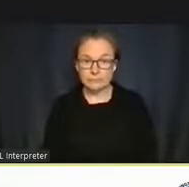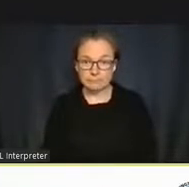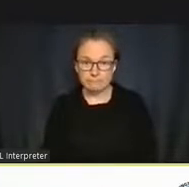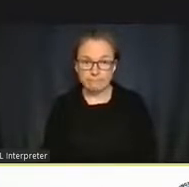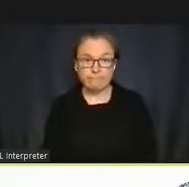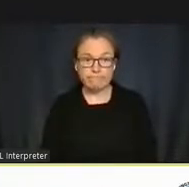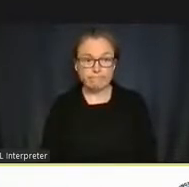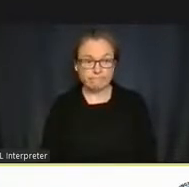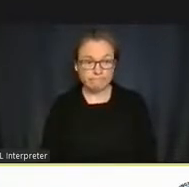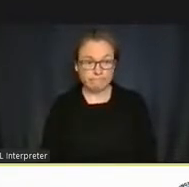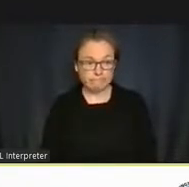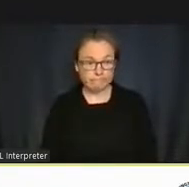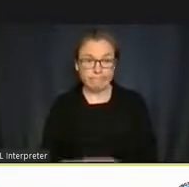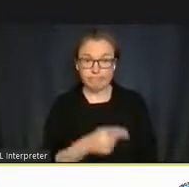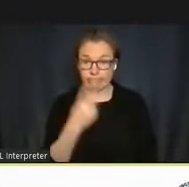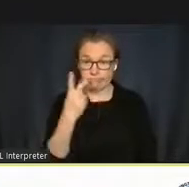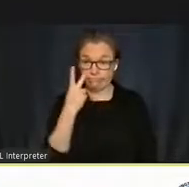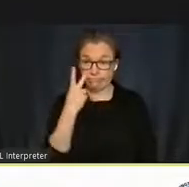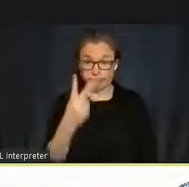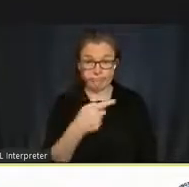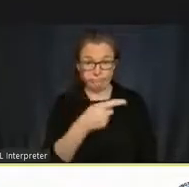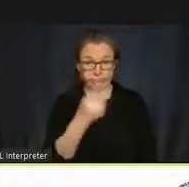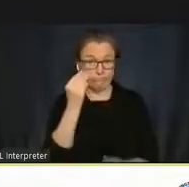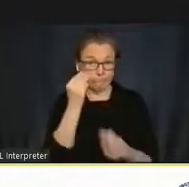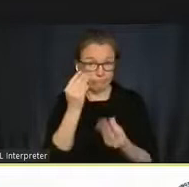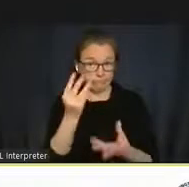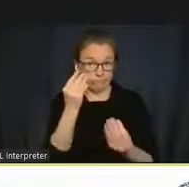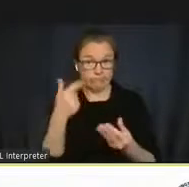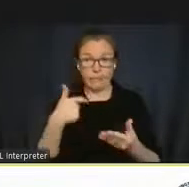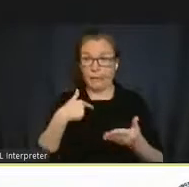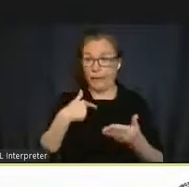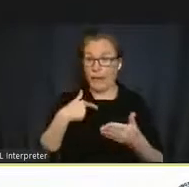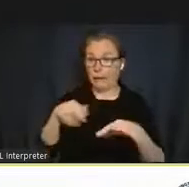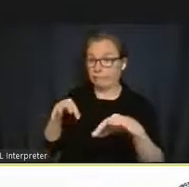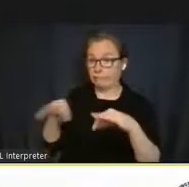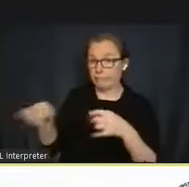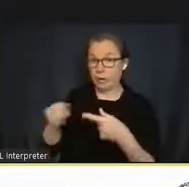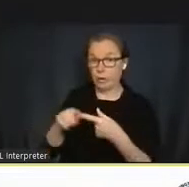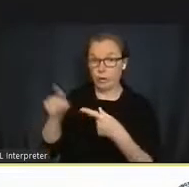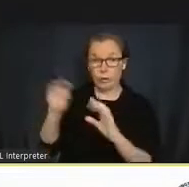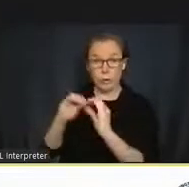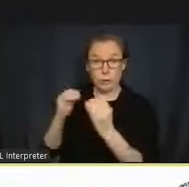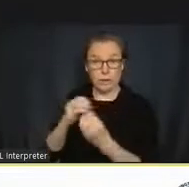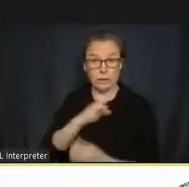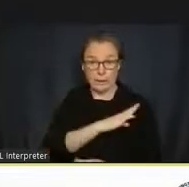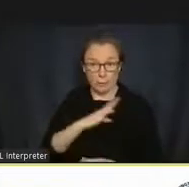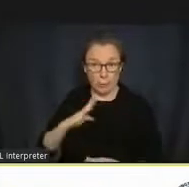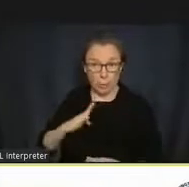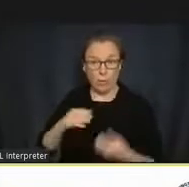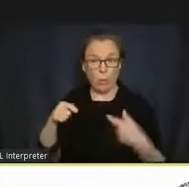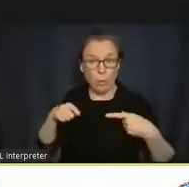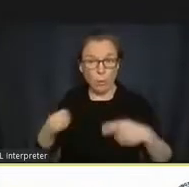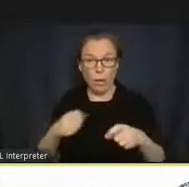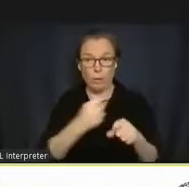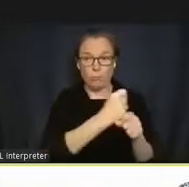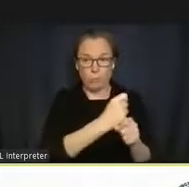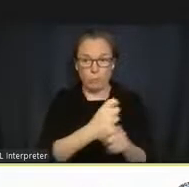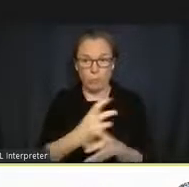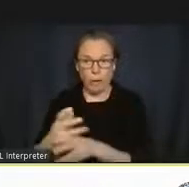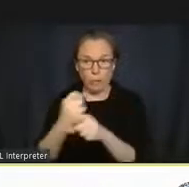This slide demonstrates the guidance I have provided to the organization as we prepare the fiscal